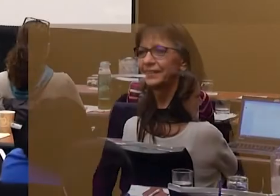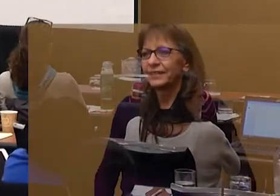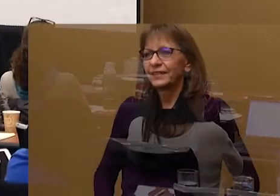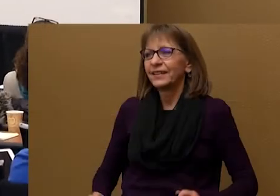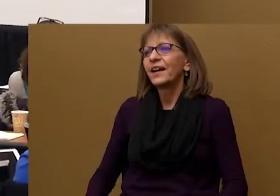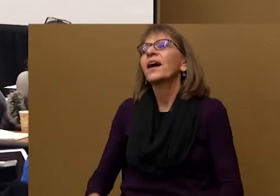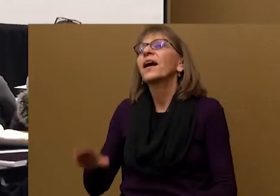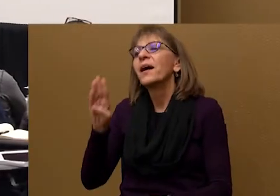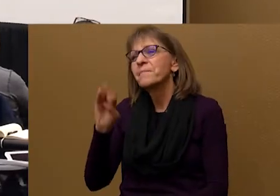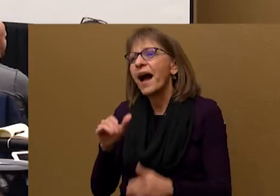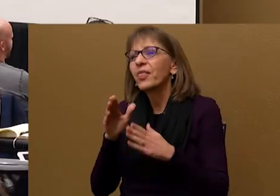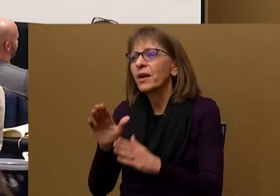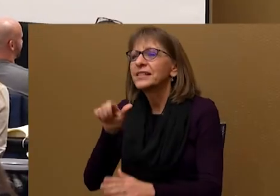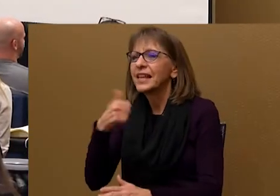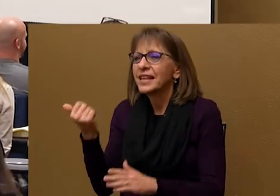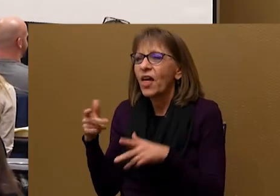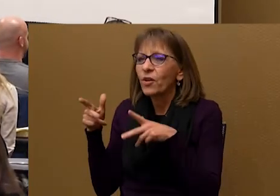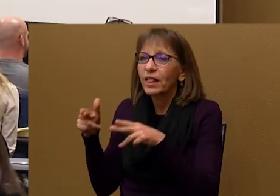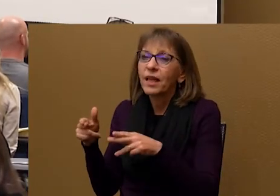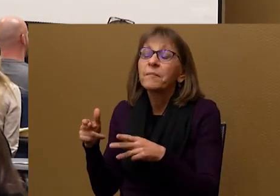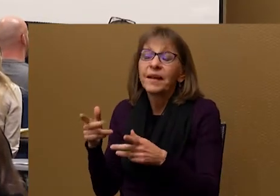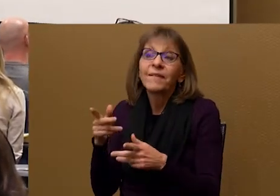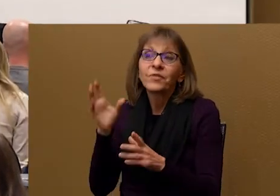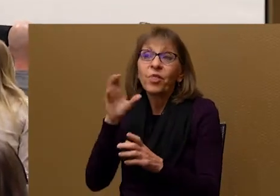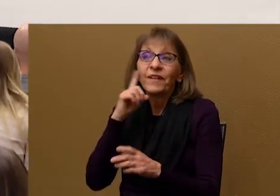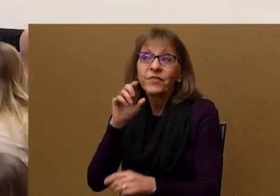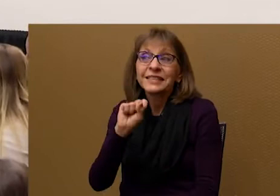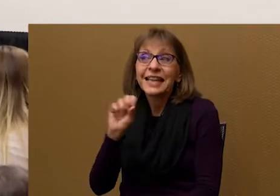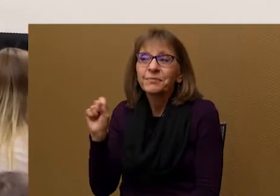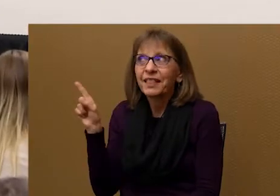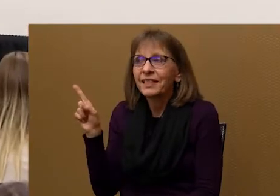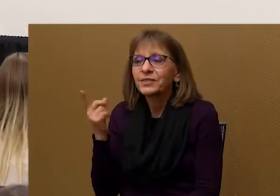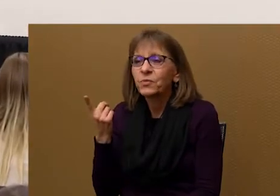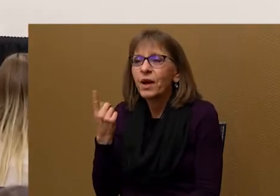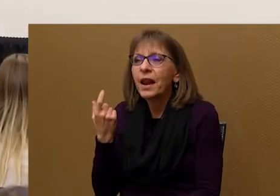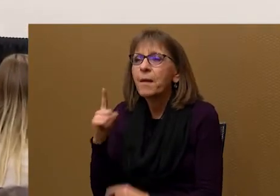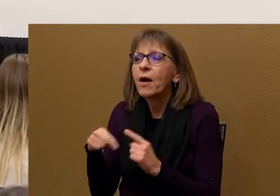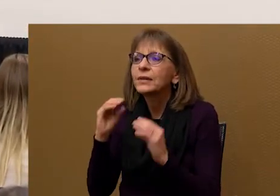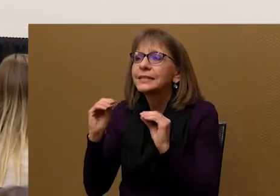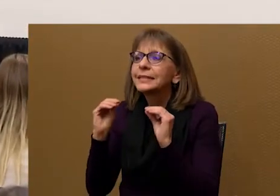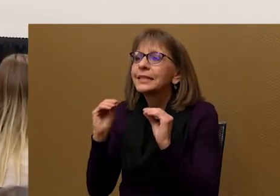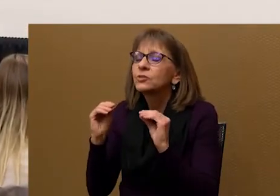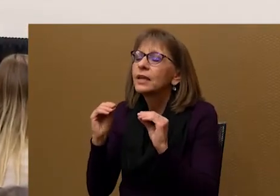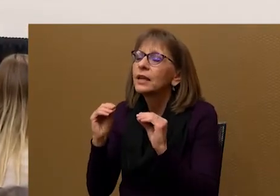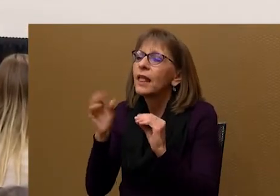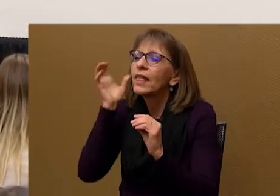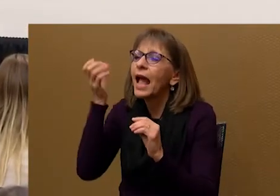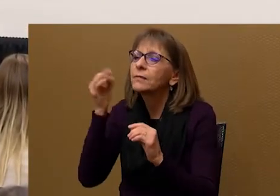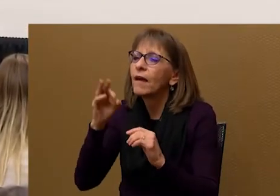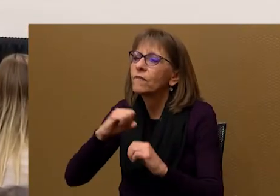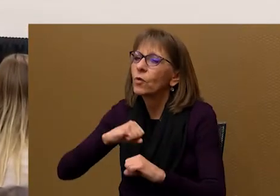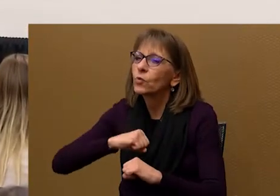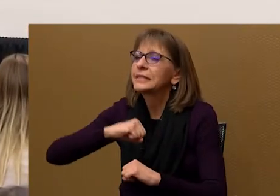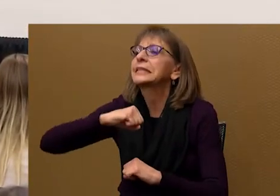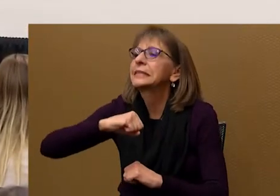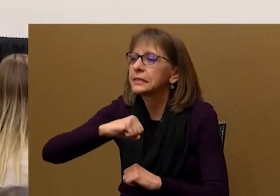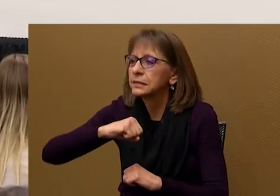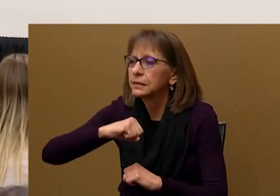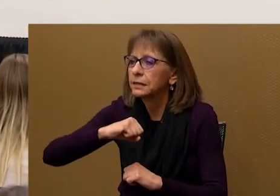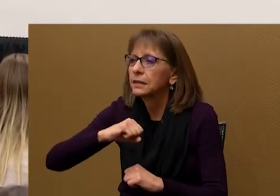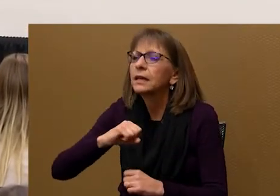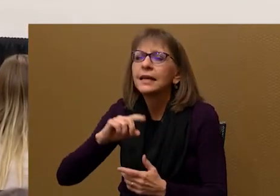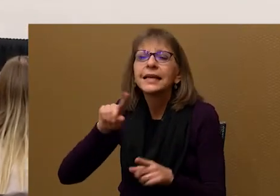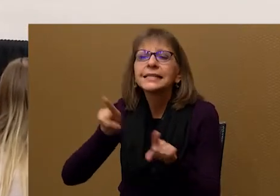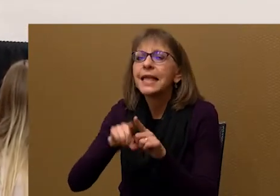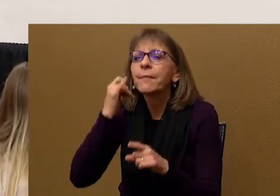By the way, there's another clip here. If you start looking for Sesame Street, this one is about teaching the concept of resist. And it's the same idea. Cookie Monster